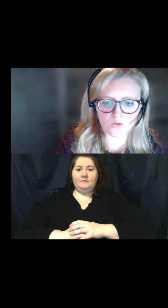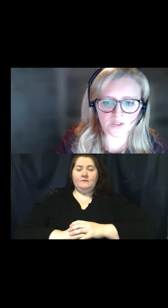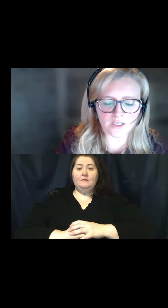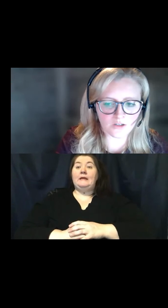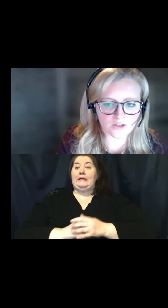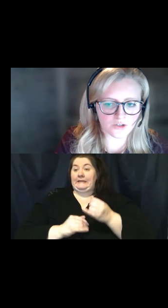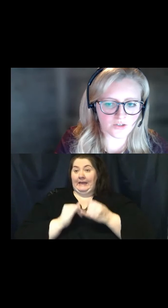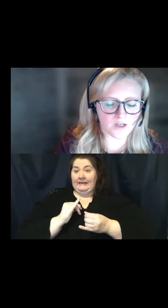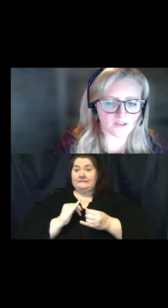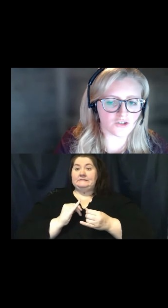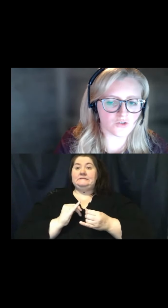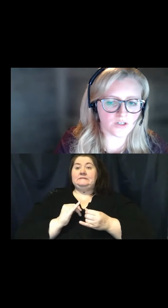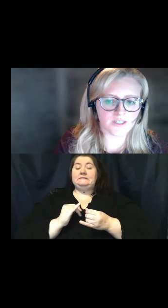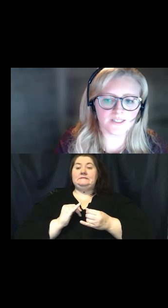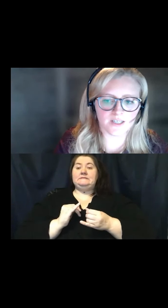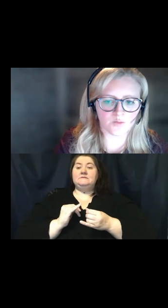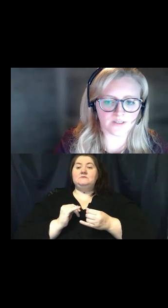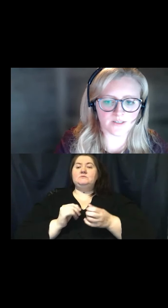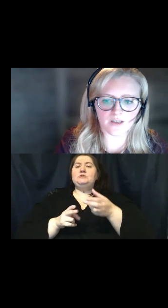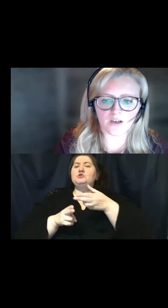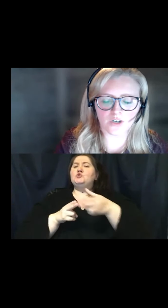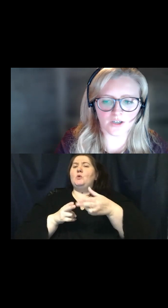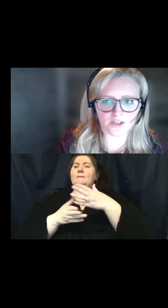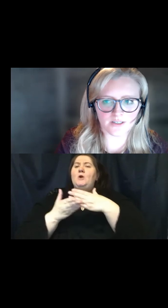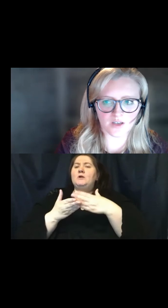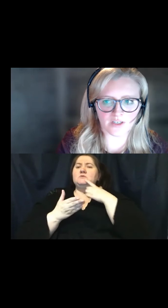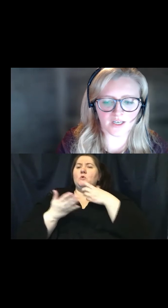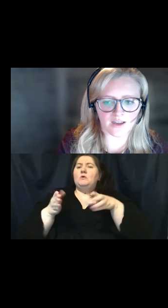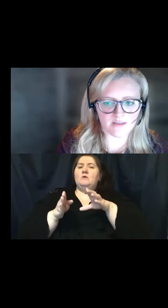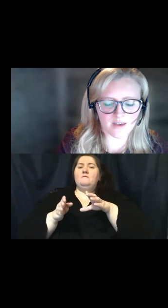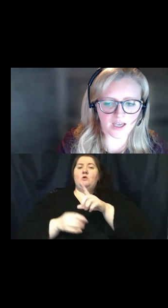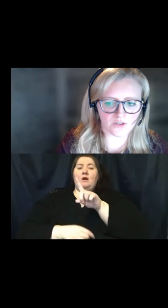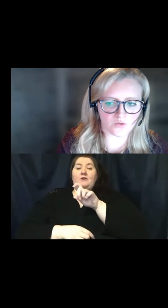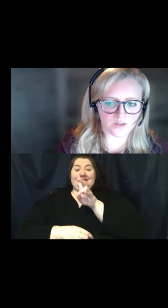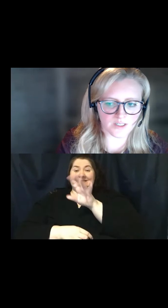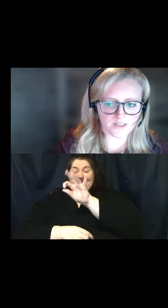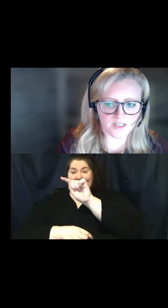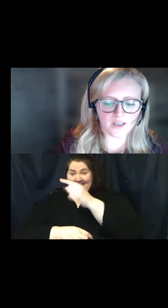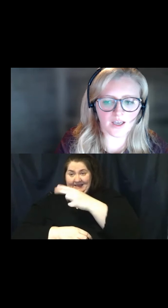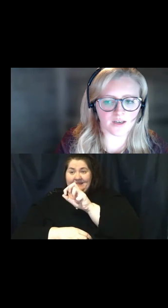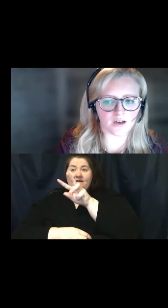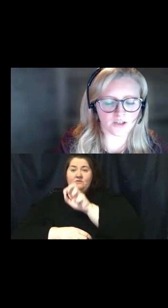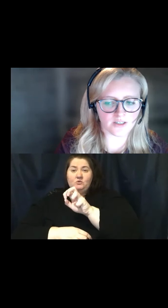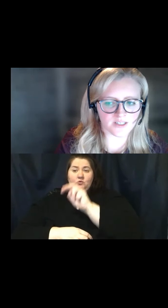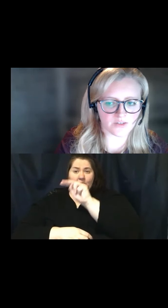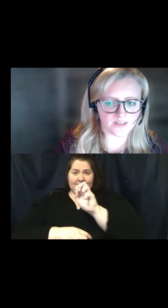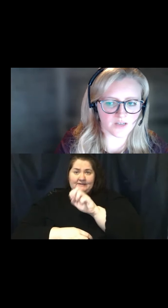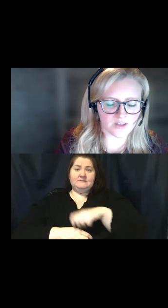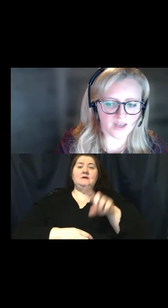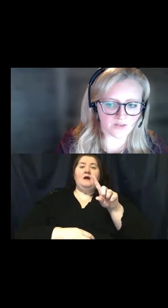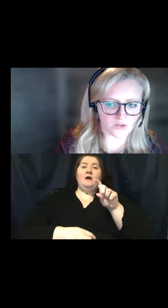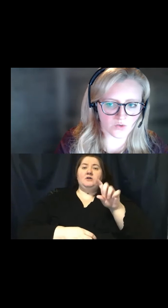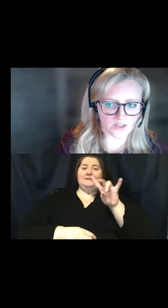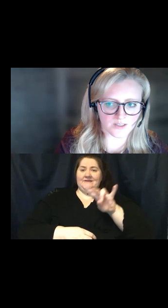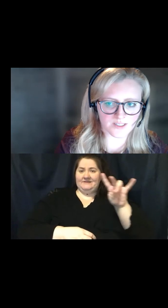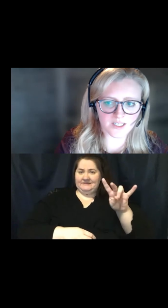Finally, there will be lane closures on short segments of 179th Avenue Northeast and